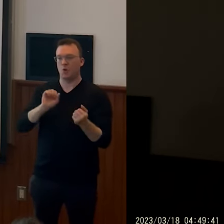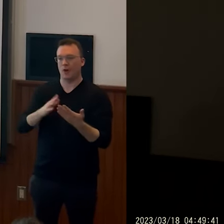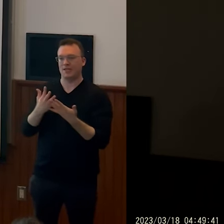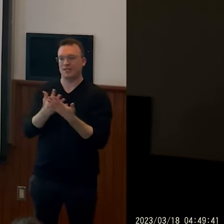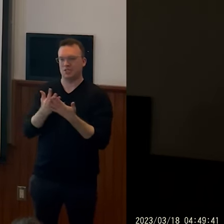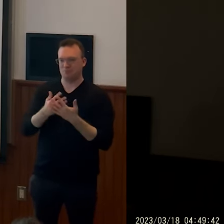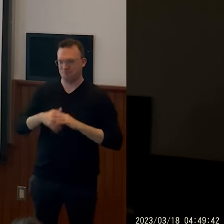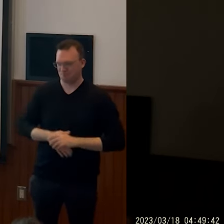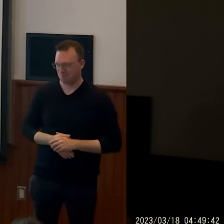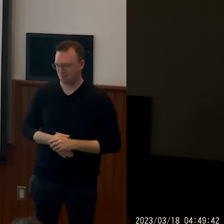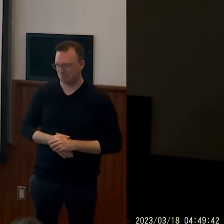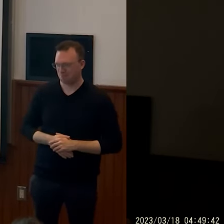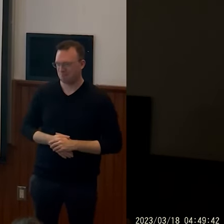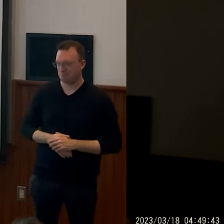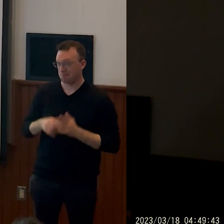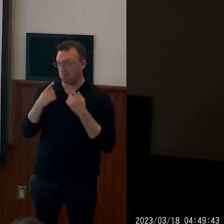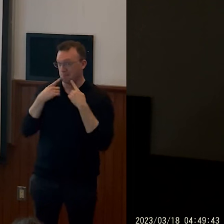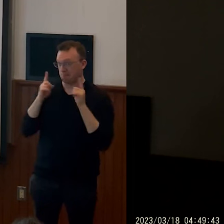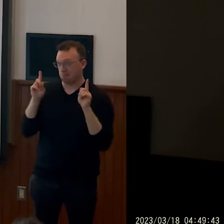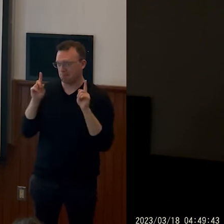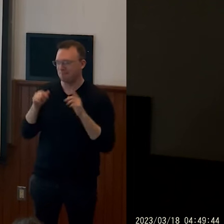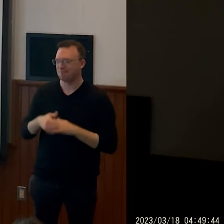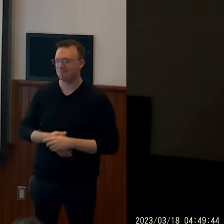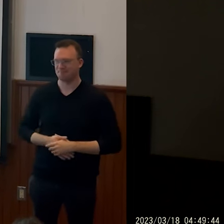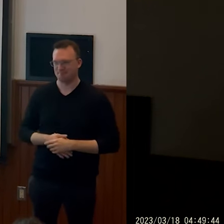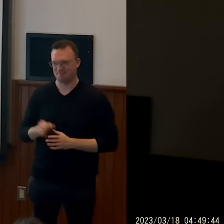it. So that works.